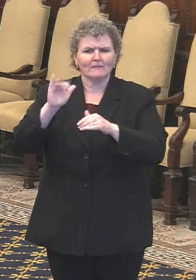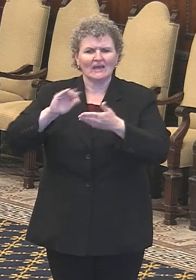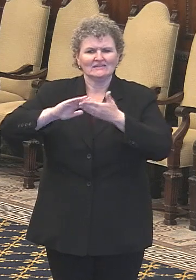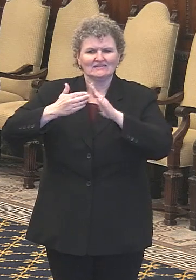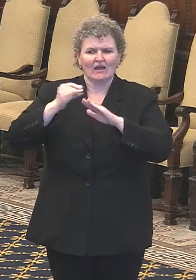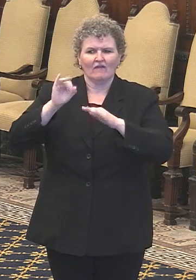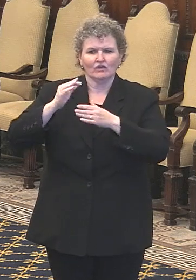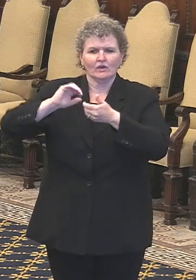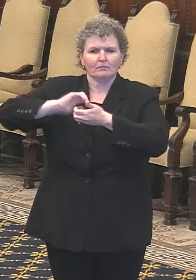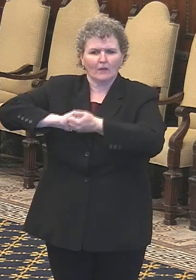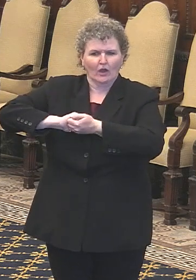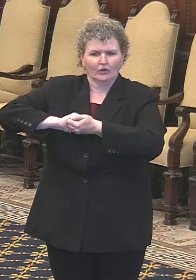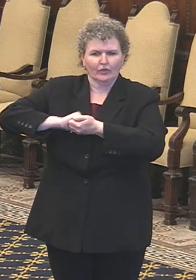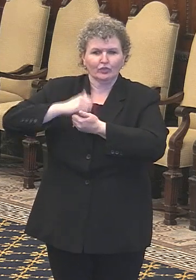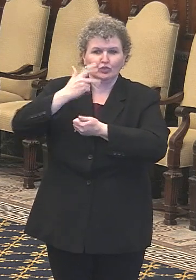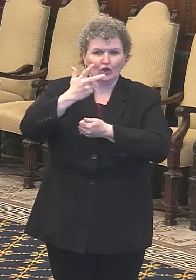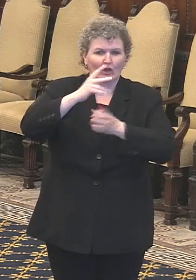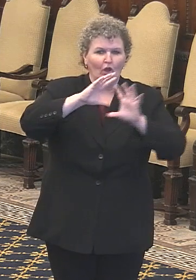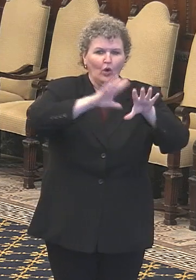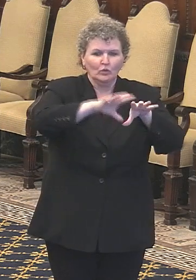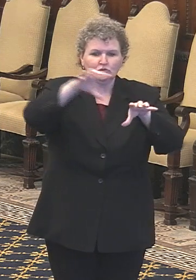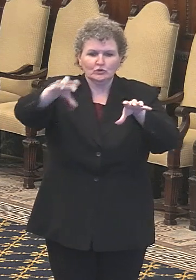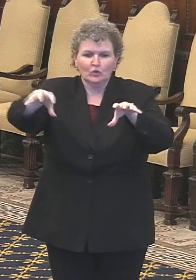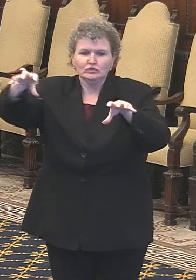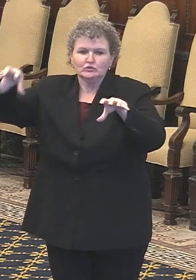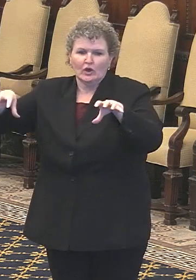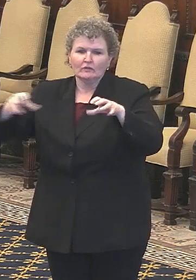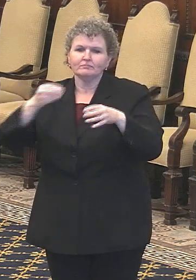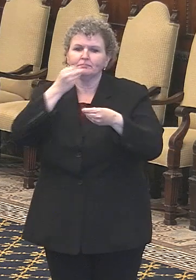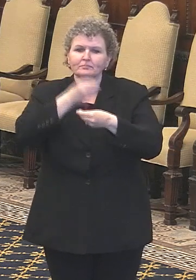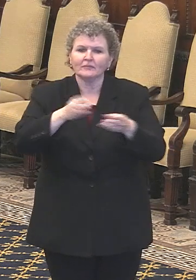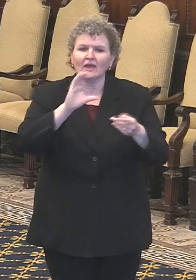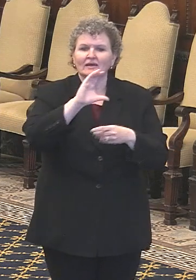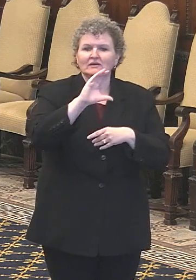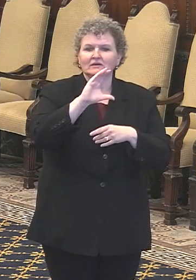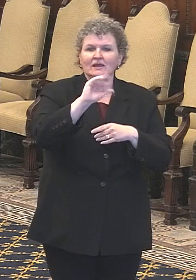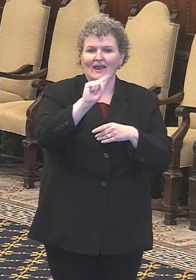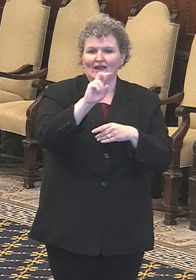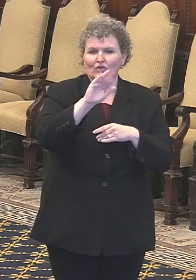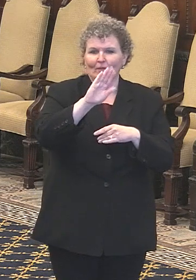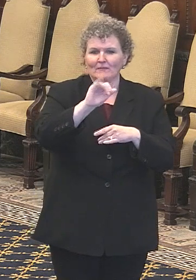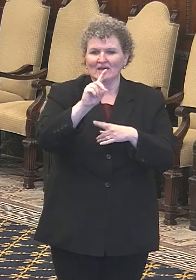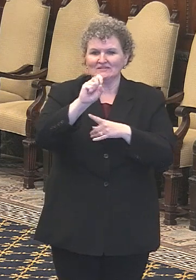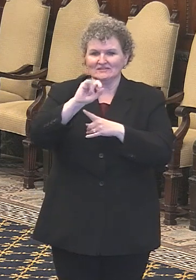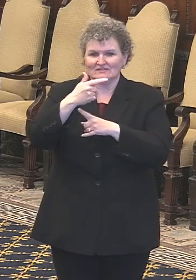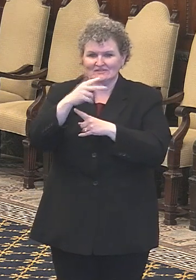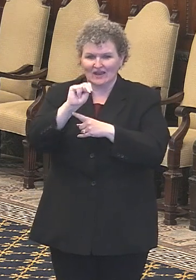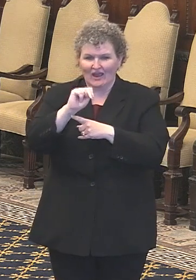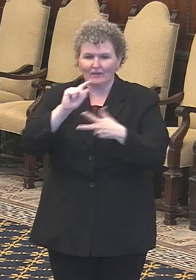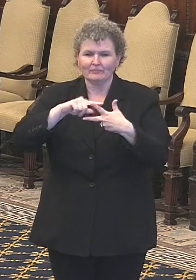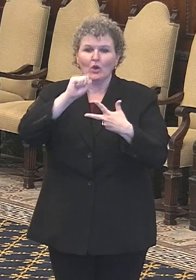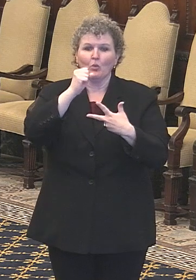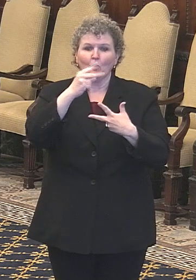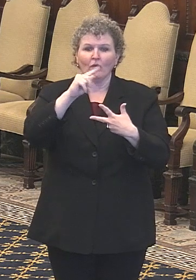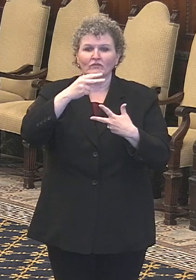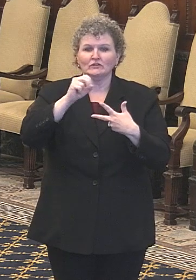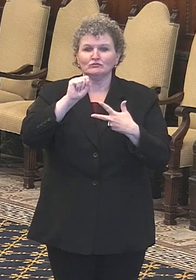catering companies, Catering by Design, 12th Street Catering, and Herb Scott Catering, will provide meals at